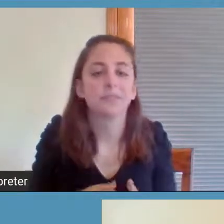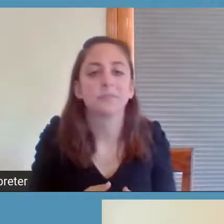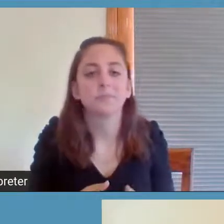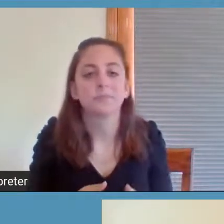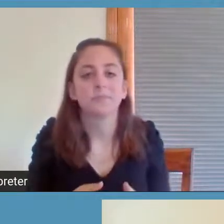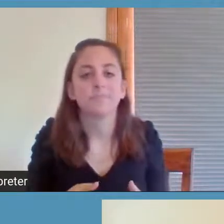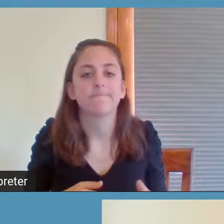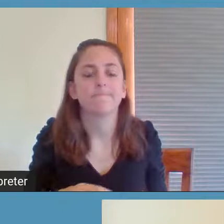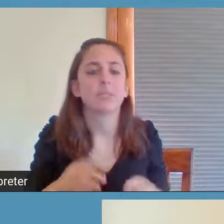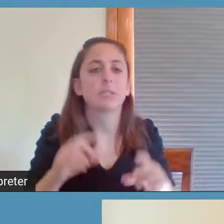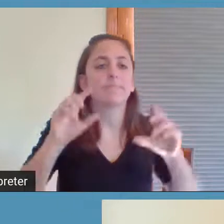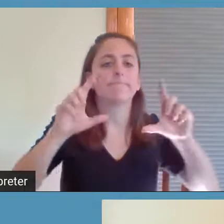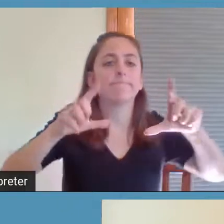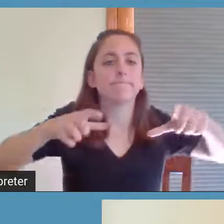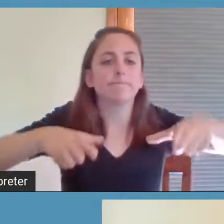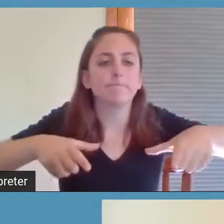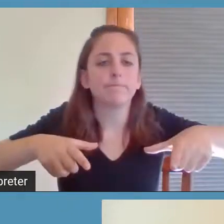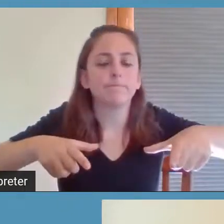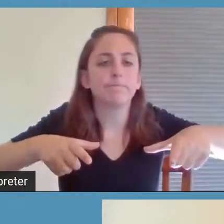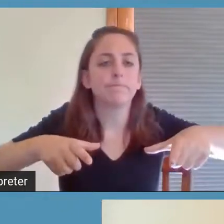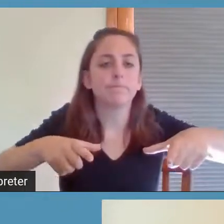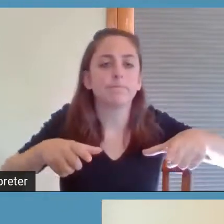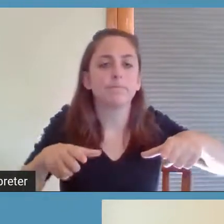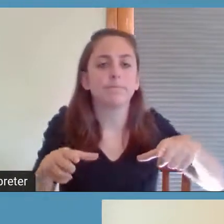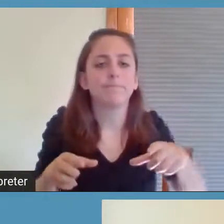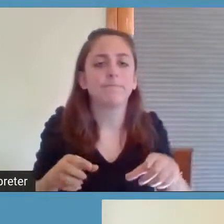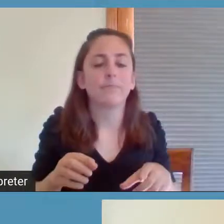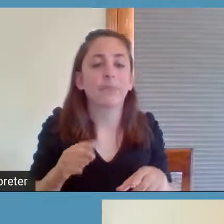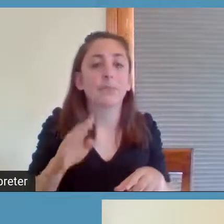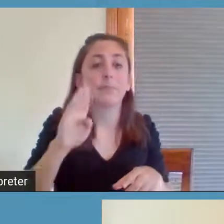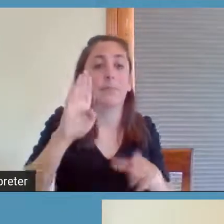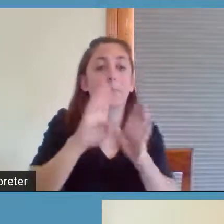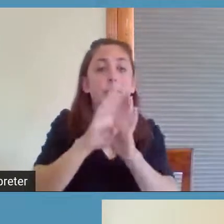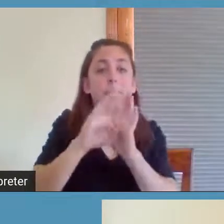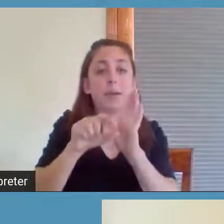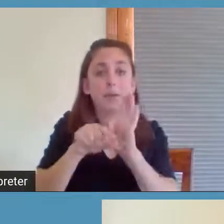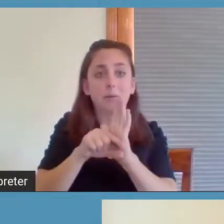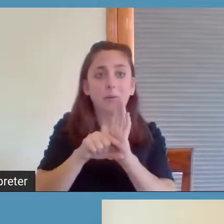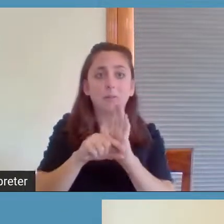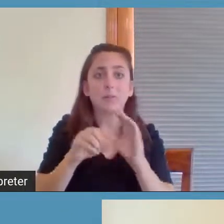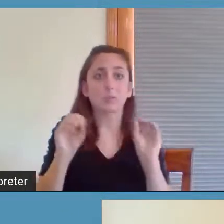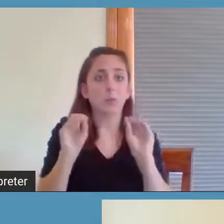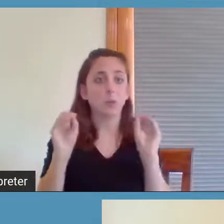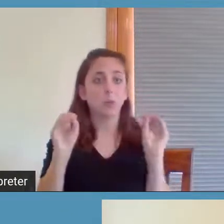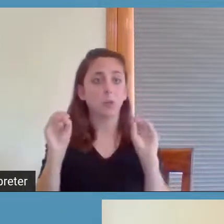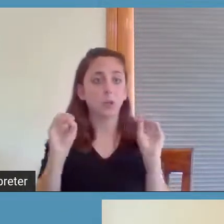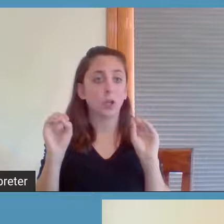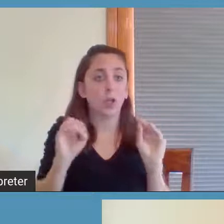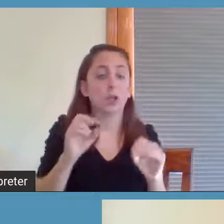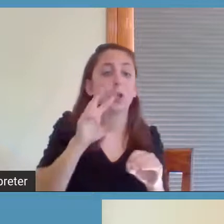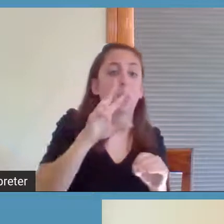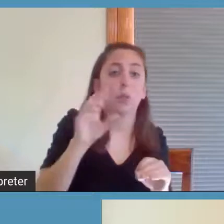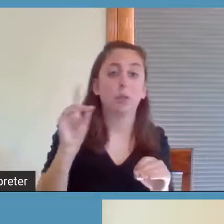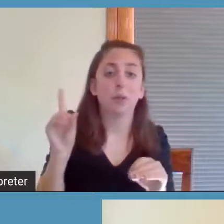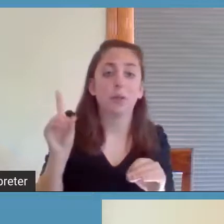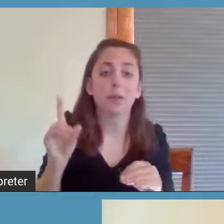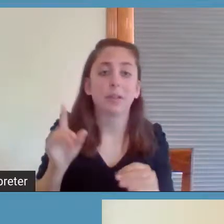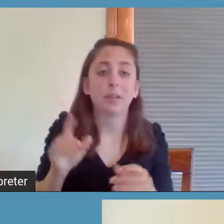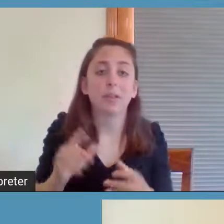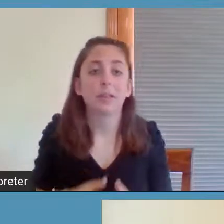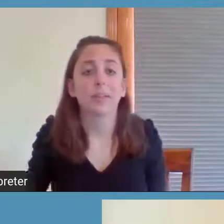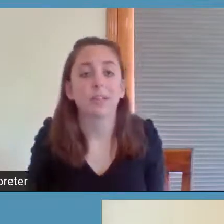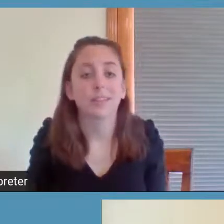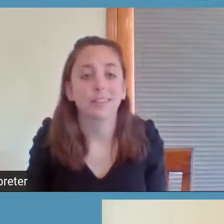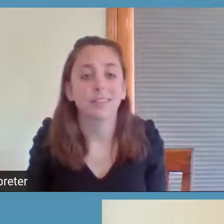It had to be, you know, with no background and look like it's three-dimensional. It had to be, you know, 3D. So it